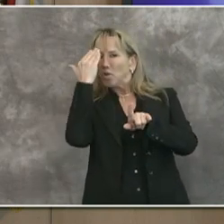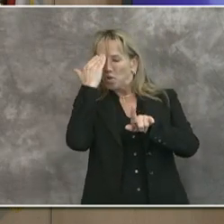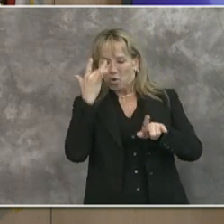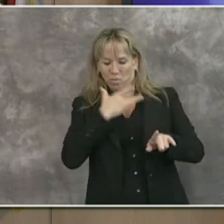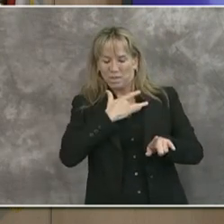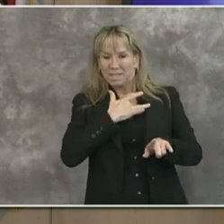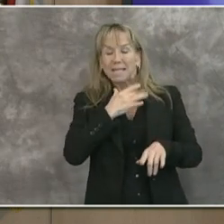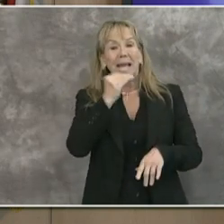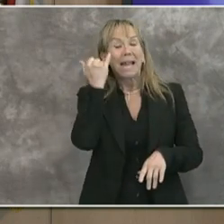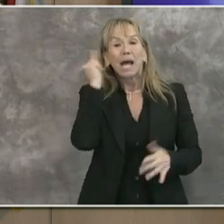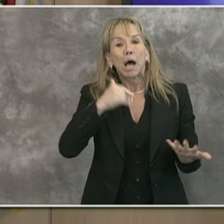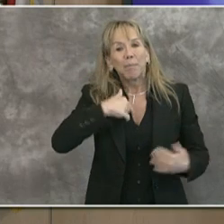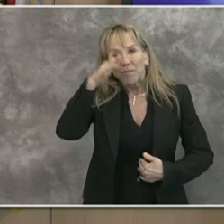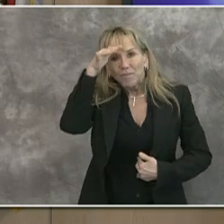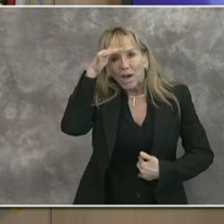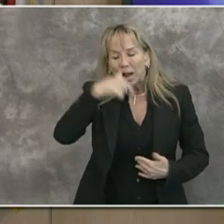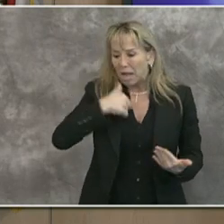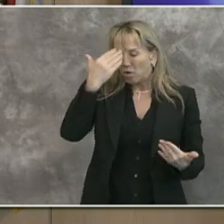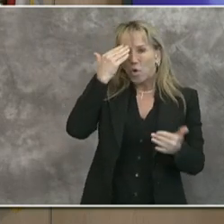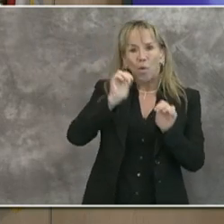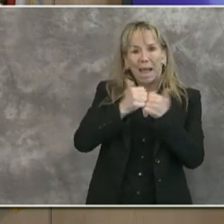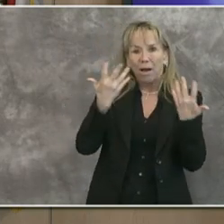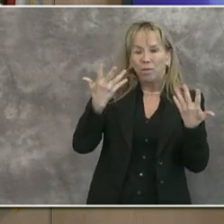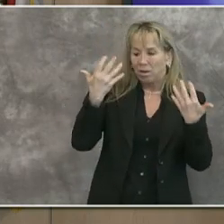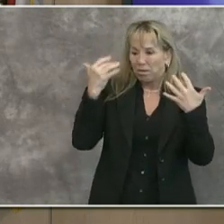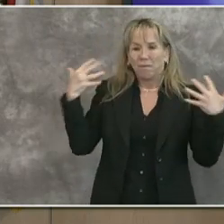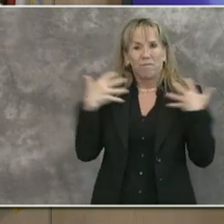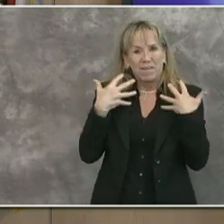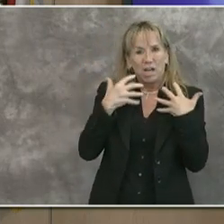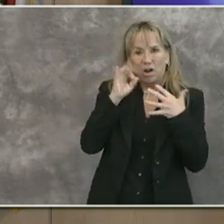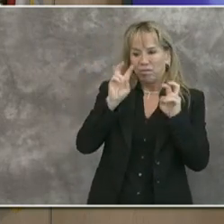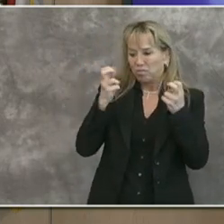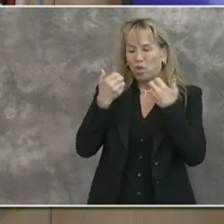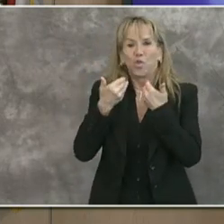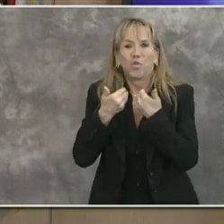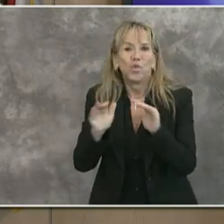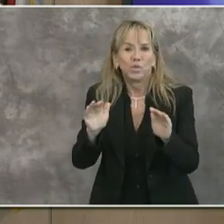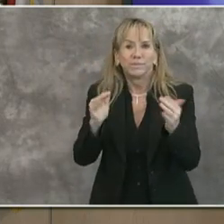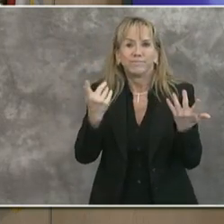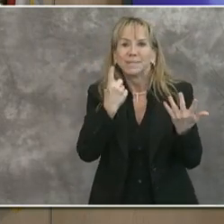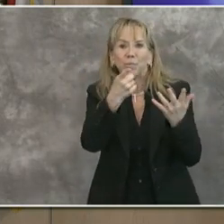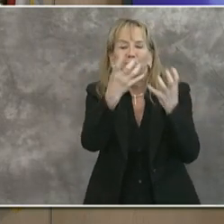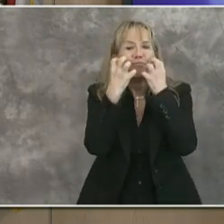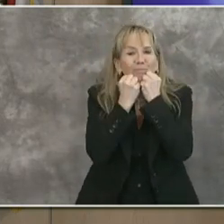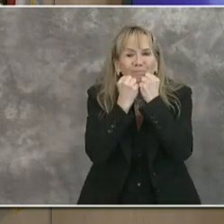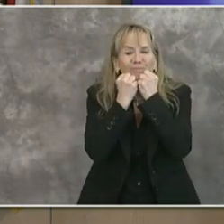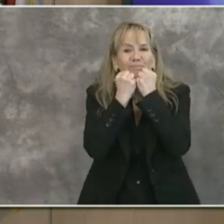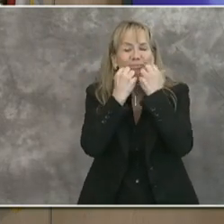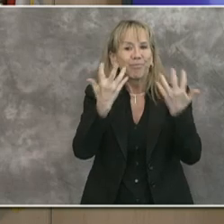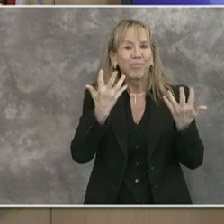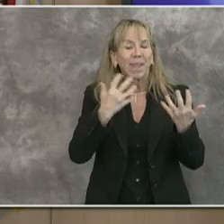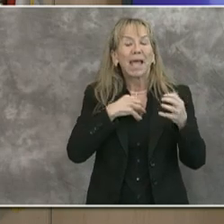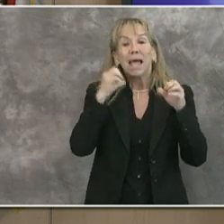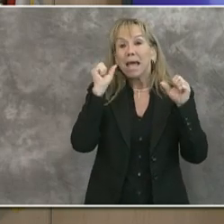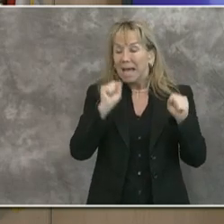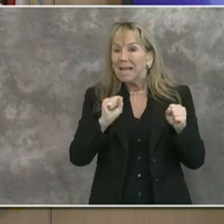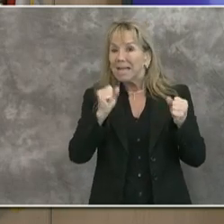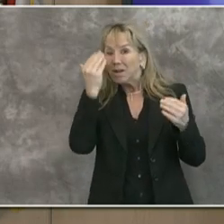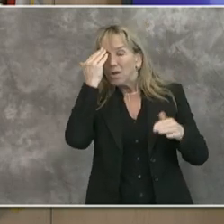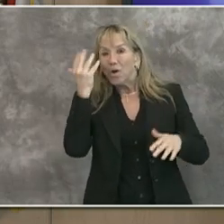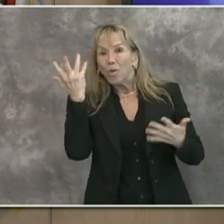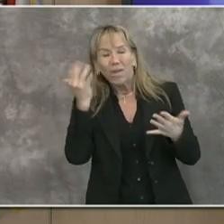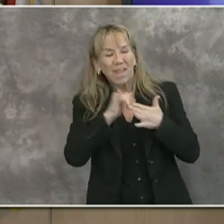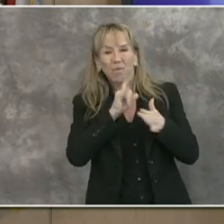human, I can appreciate the fear of losing anyone unnecessarily. I can also attest to the